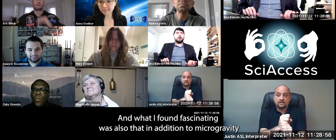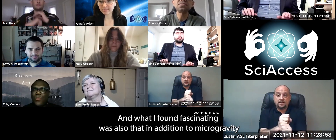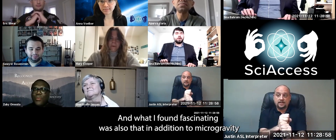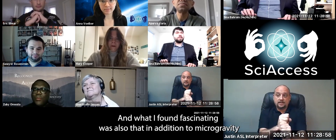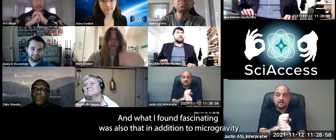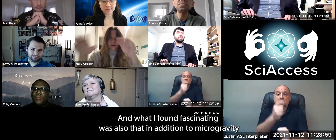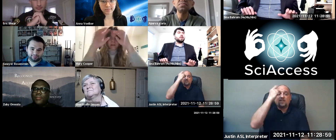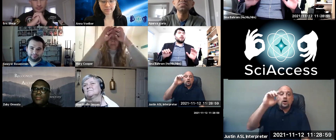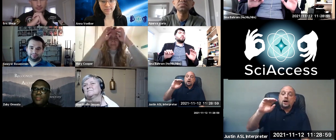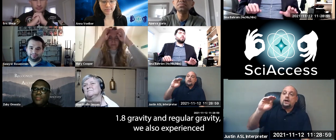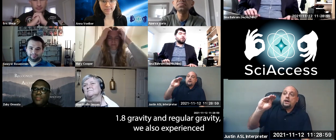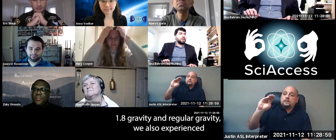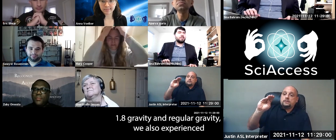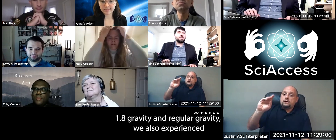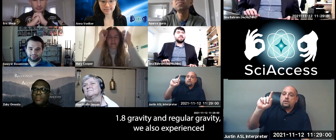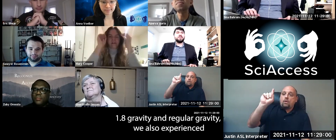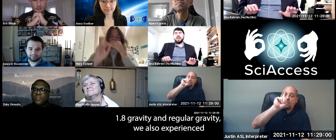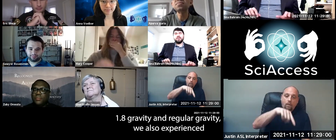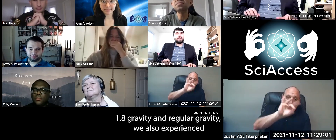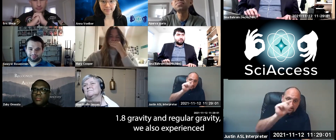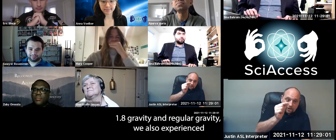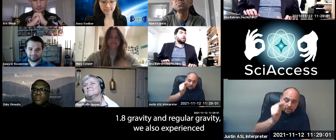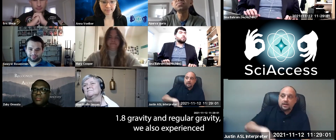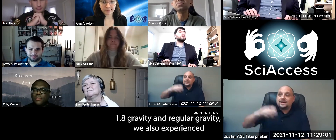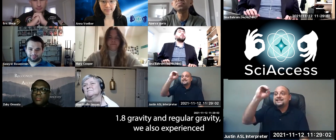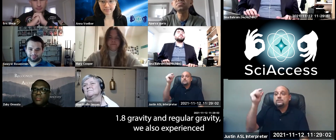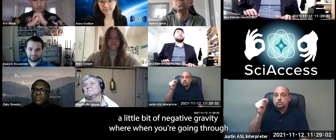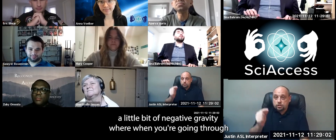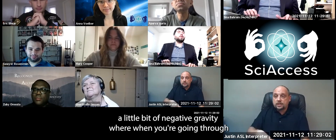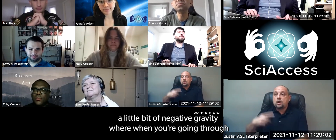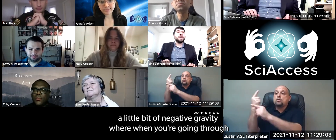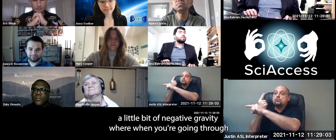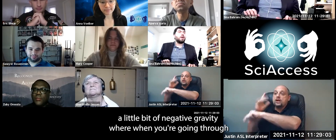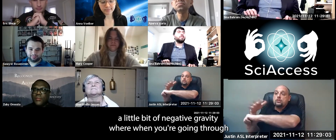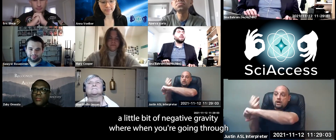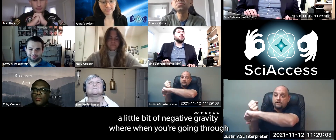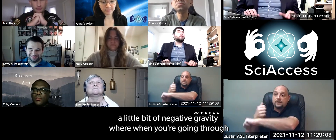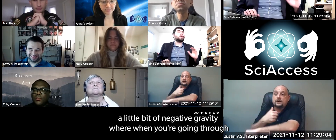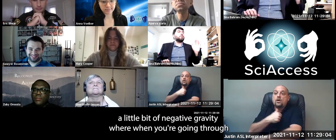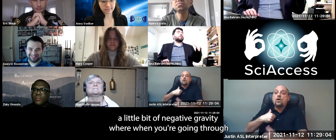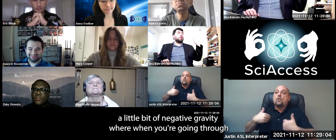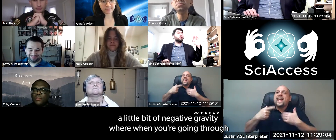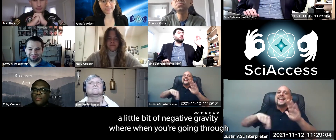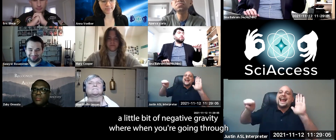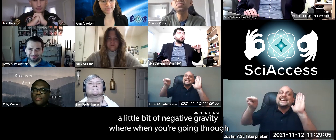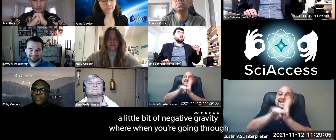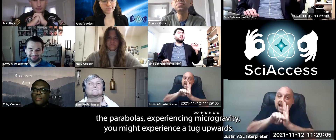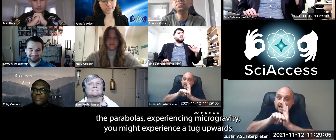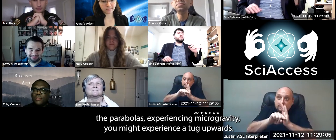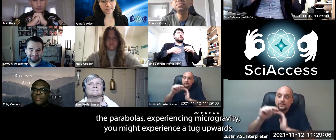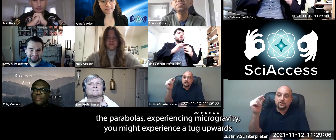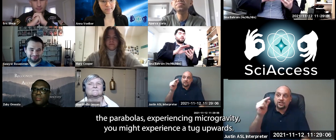to microgravity, 1.8 gravities, and regular gravity, we also experienced a little bit of negative gravity, where when you're going